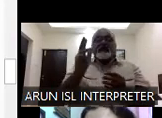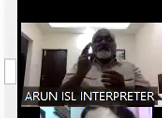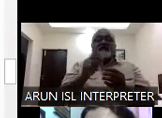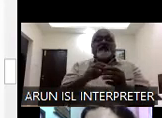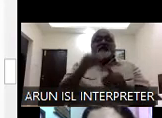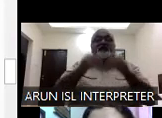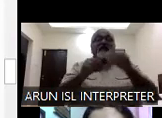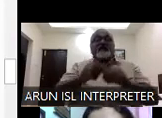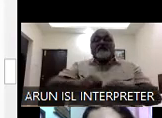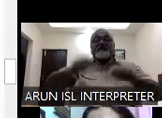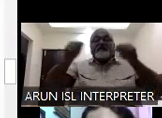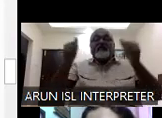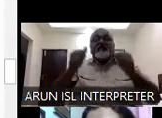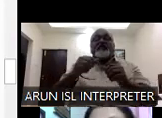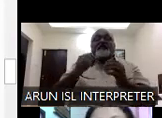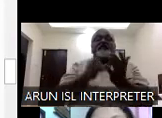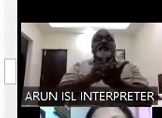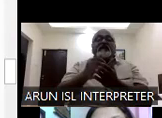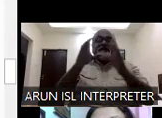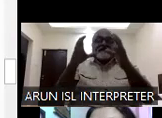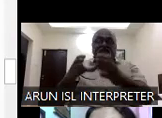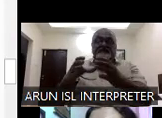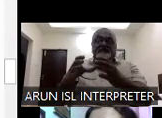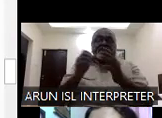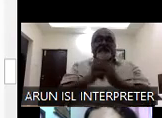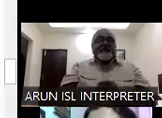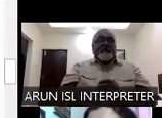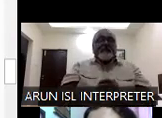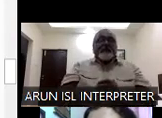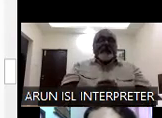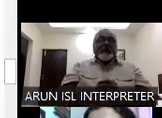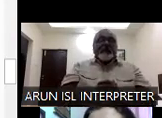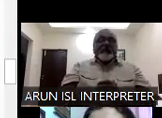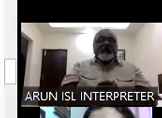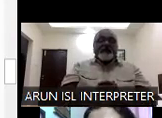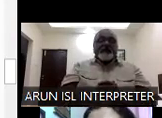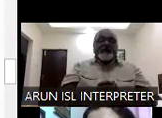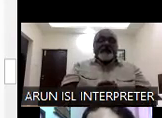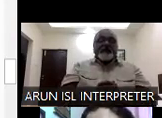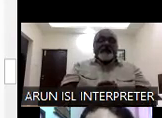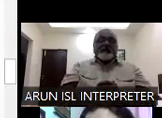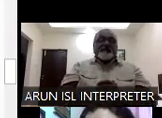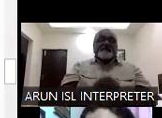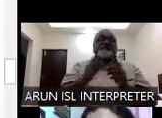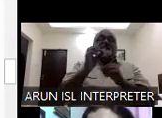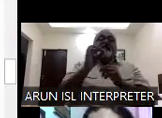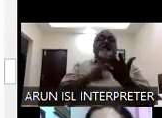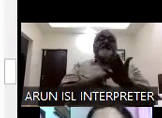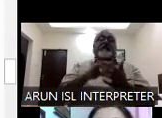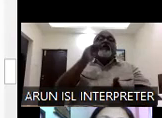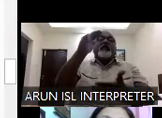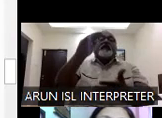relevant village, which was powerful, and which got the government, Prime Minister award that it's the best